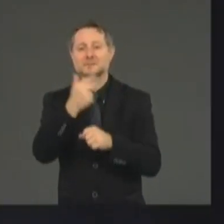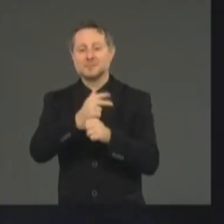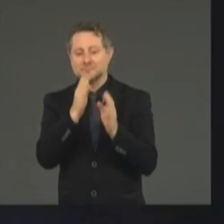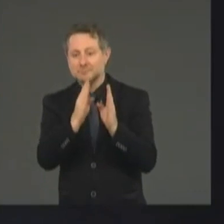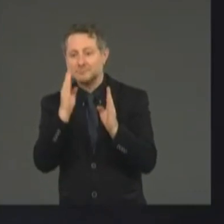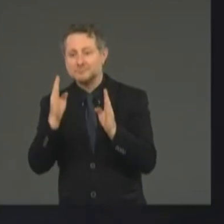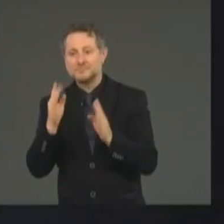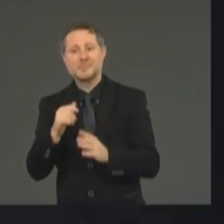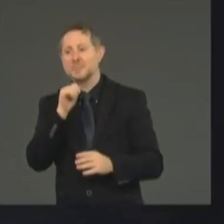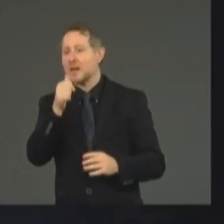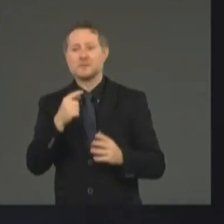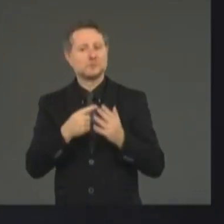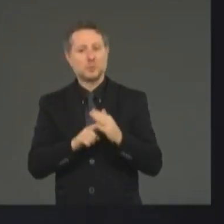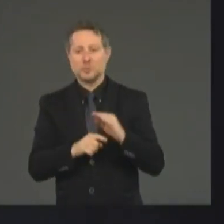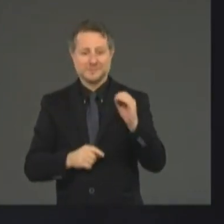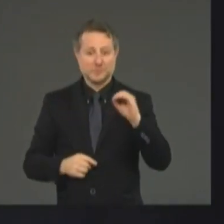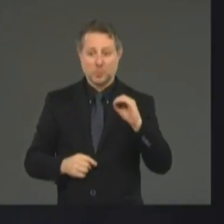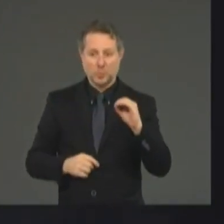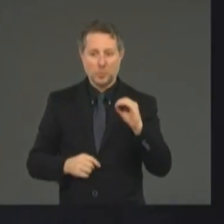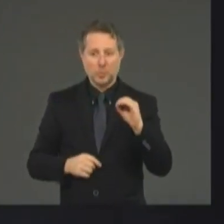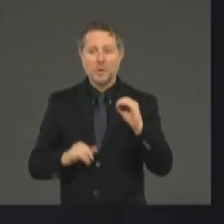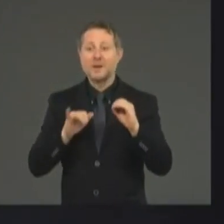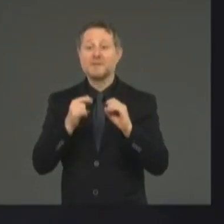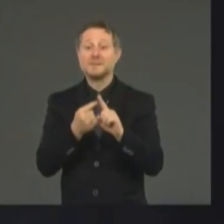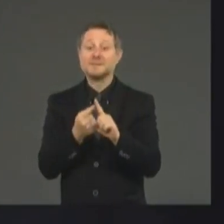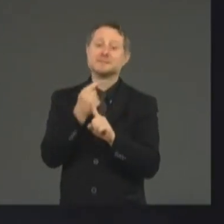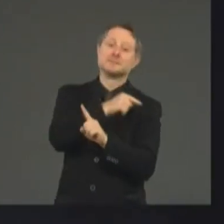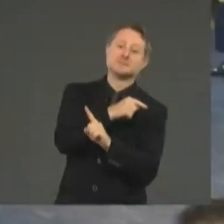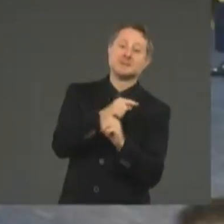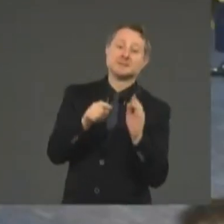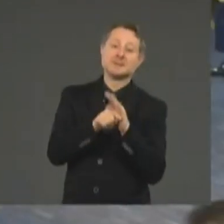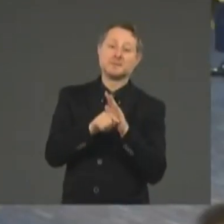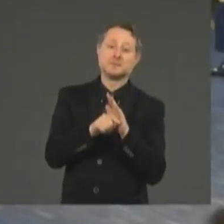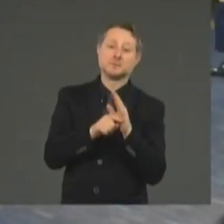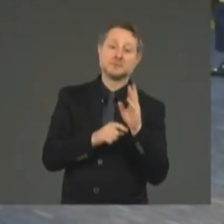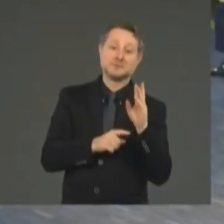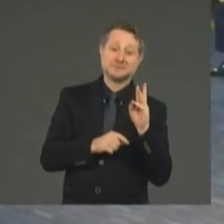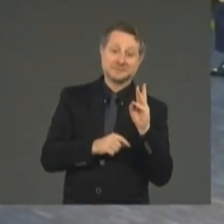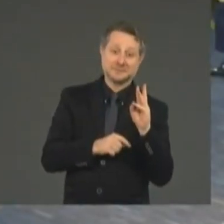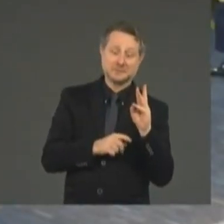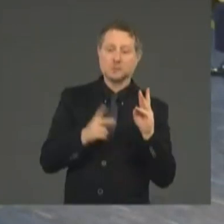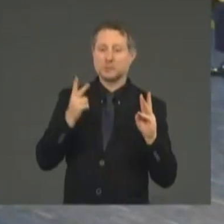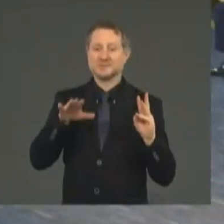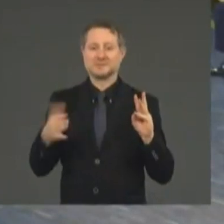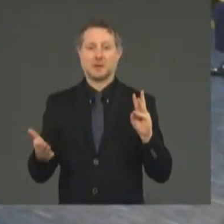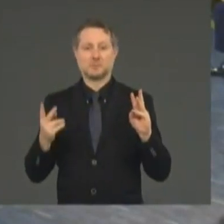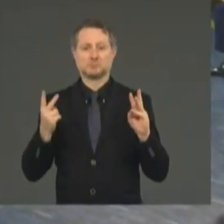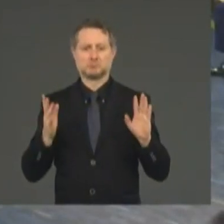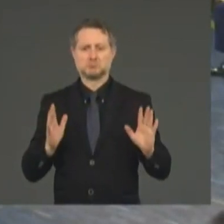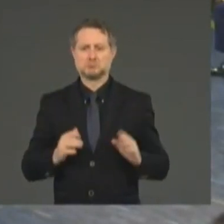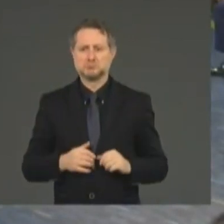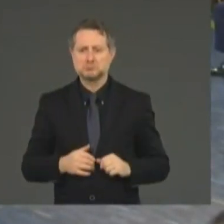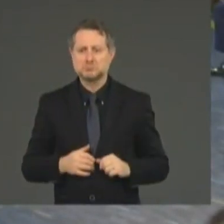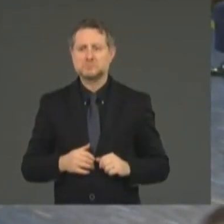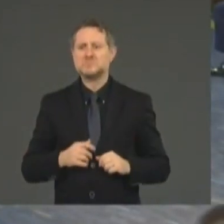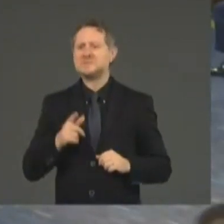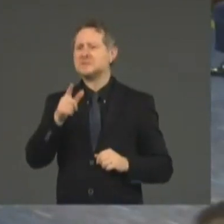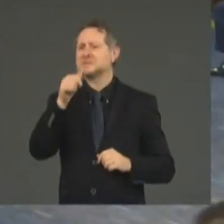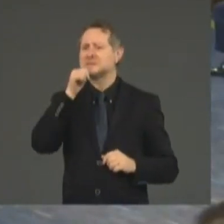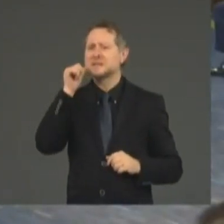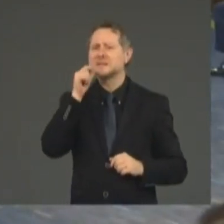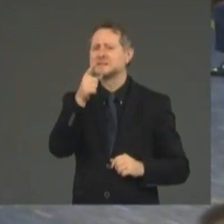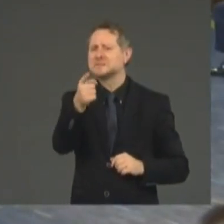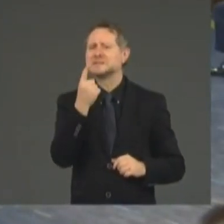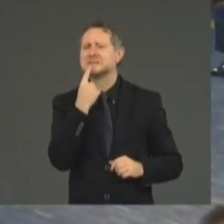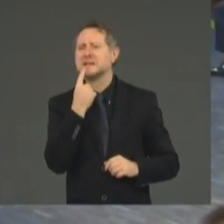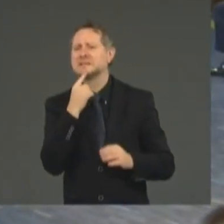of 0. It's the -6 in hospitalizations and the 2 in deaths. How did we get so many contact tracers? Yesterday, the governor said we were